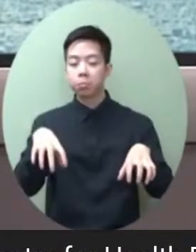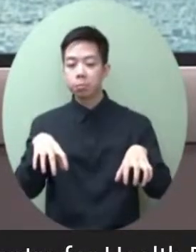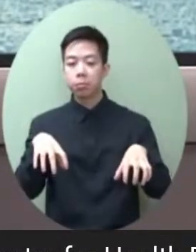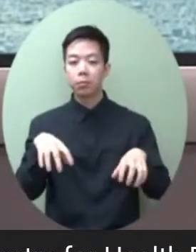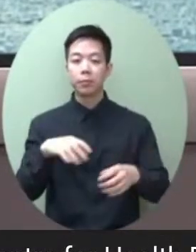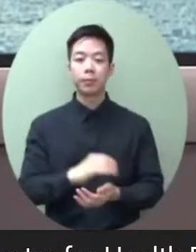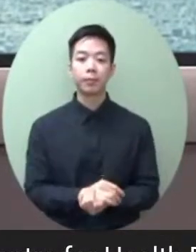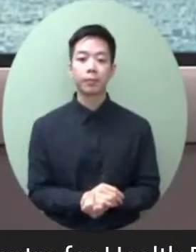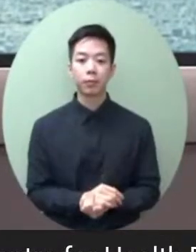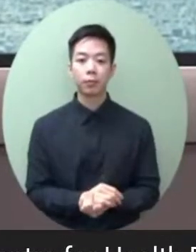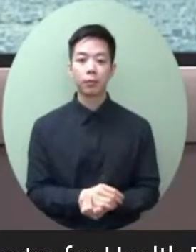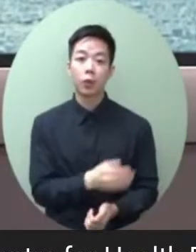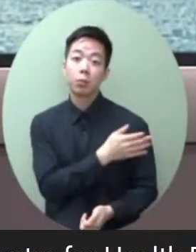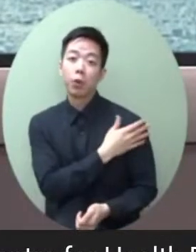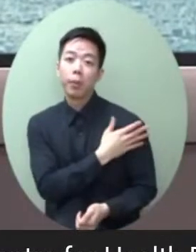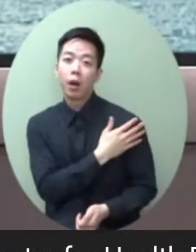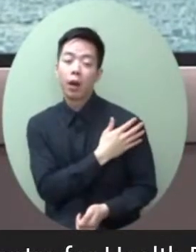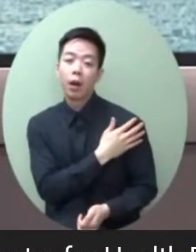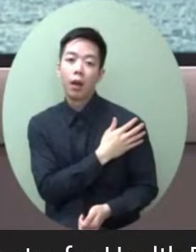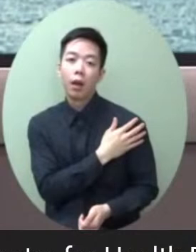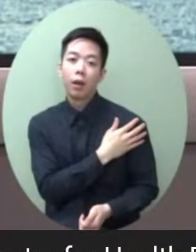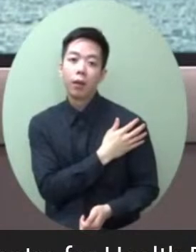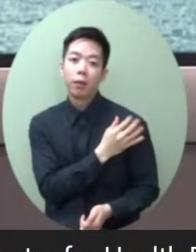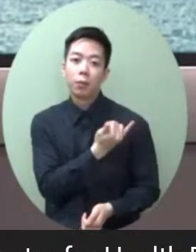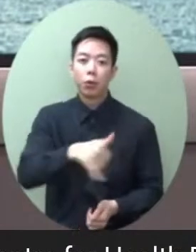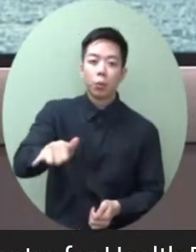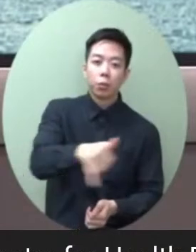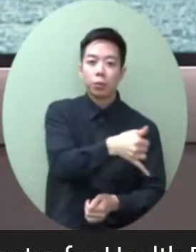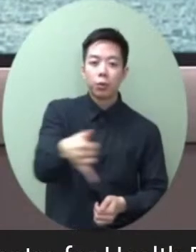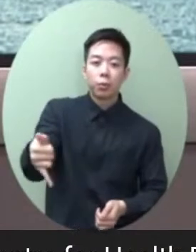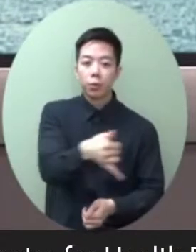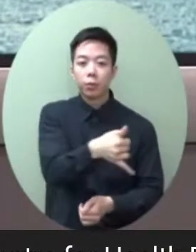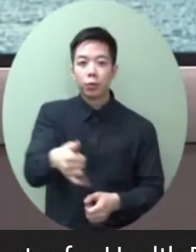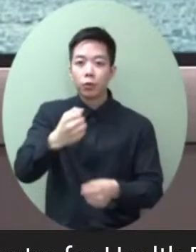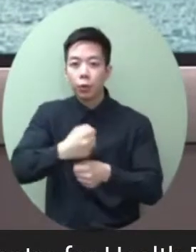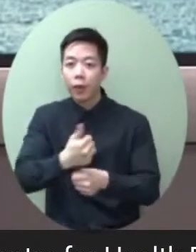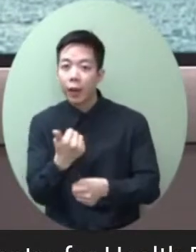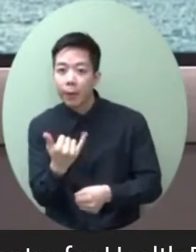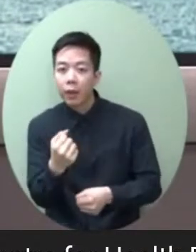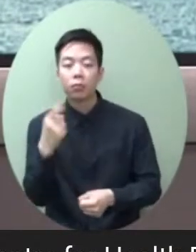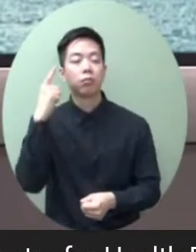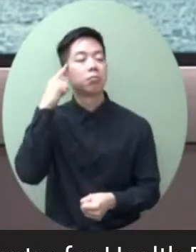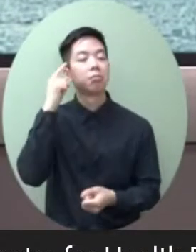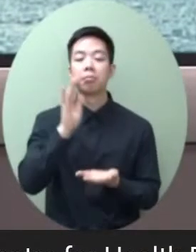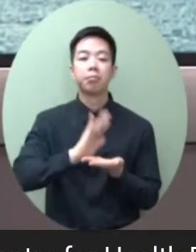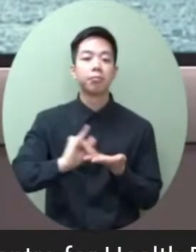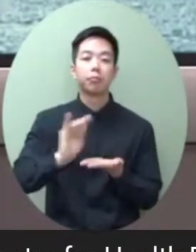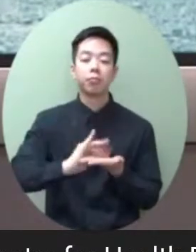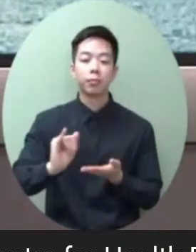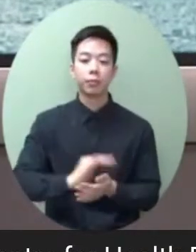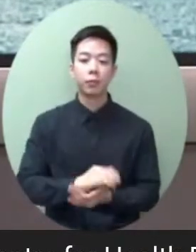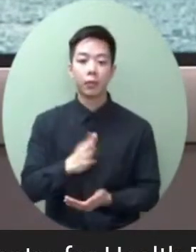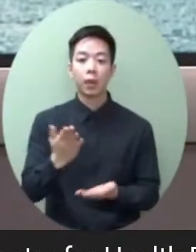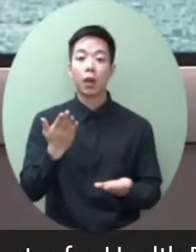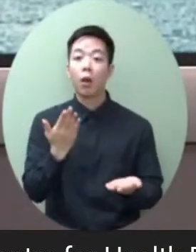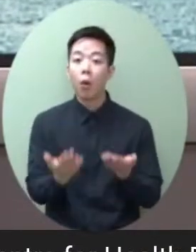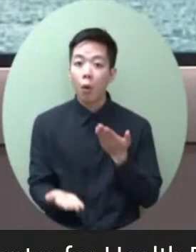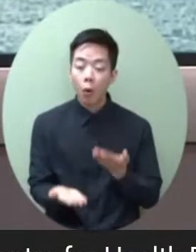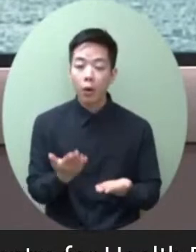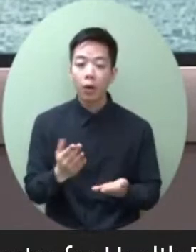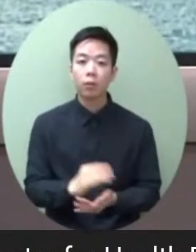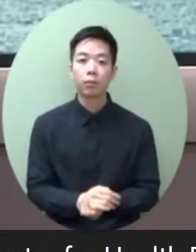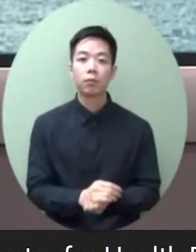elderly homes run by the organizations concerned. We're not sure whether their staff go to different elderly centers run by the